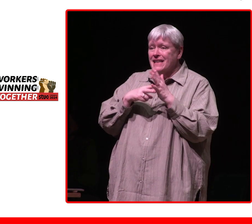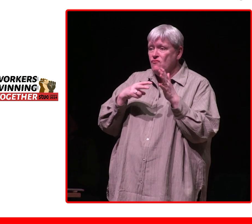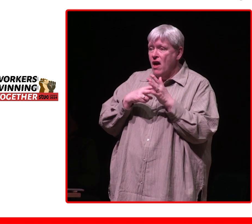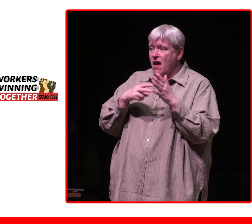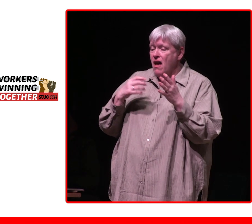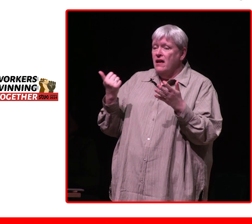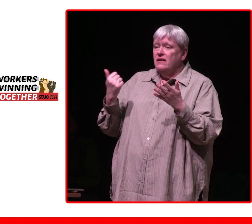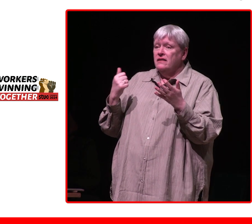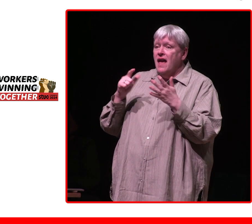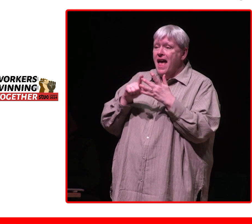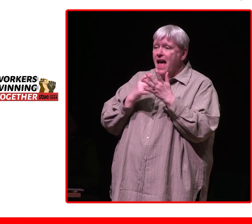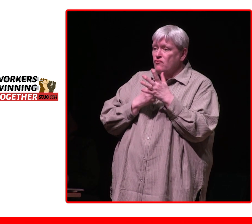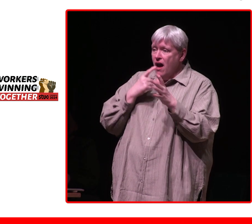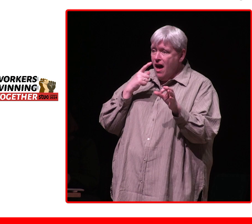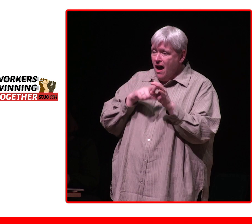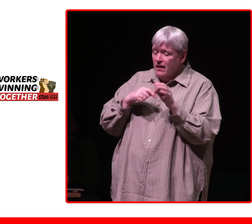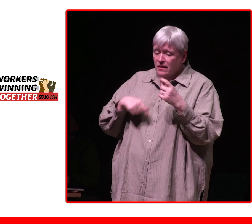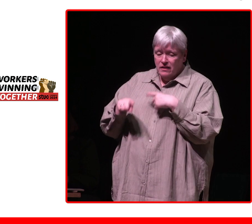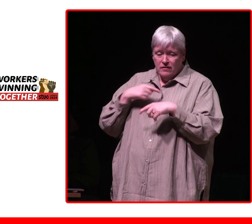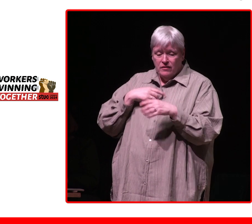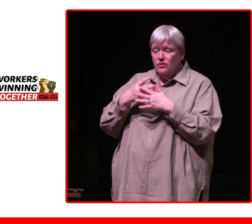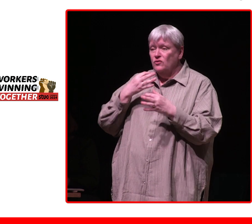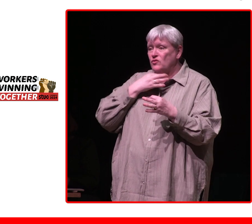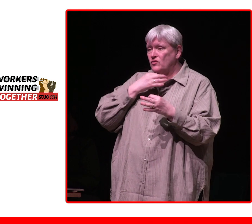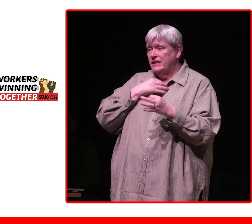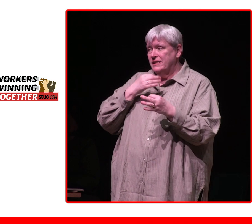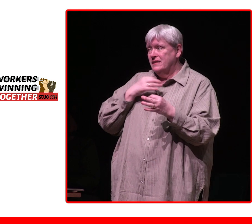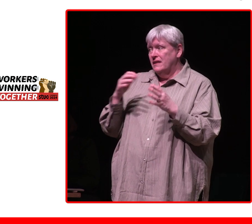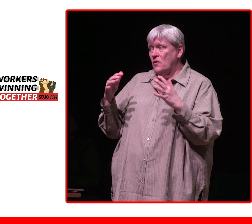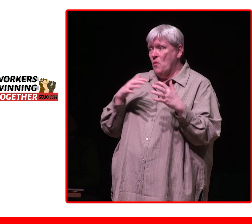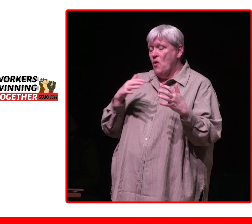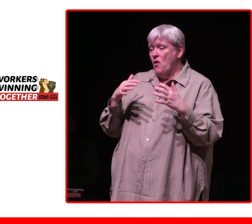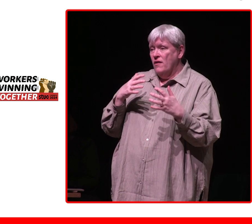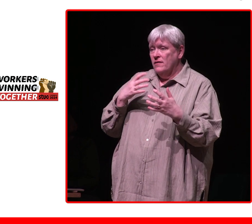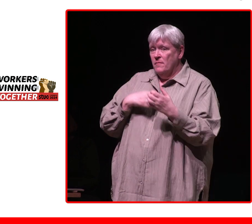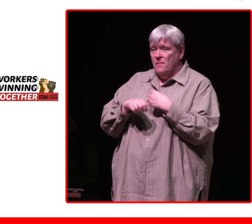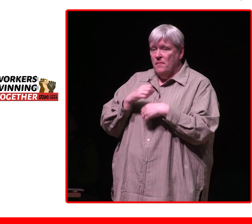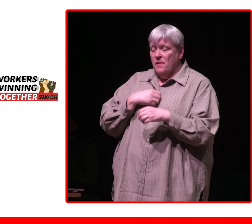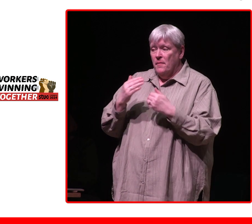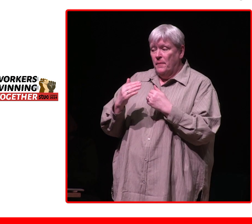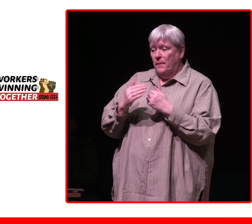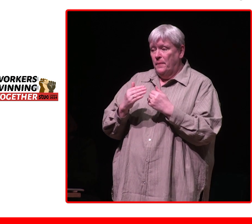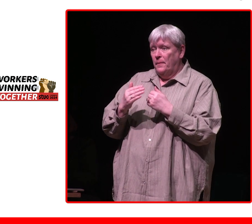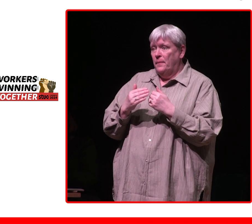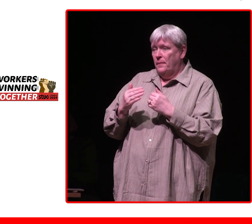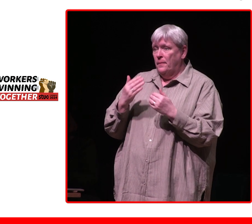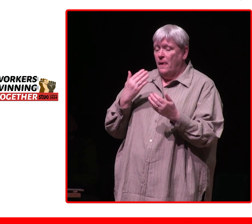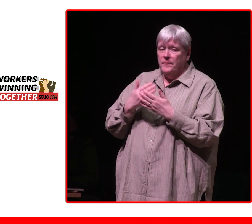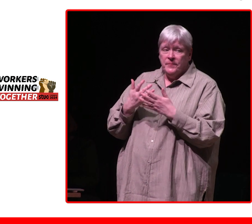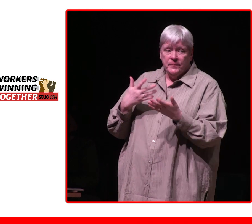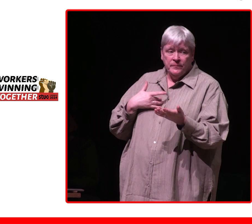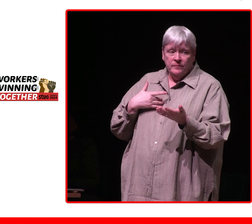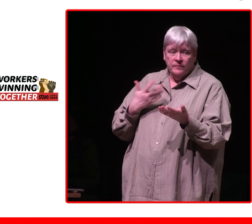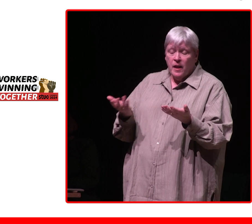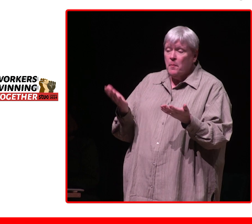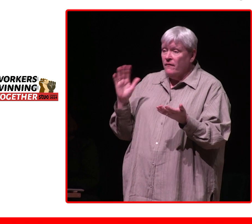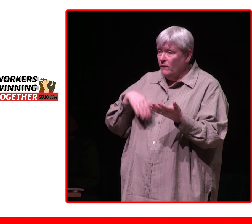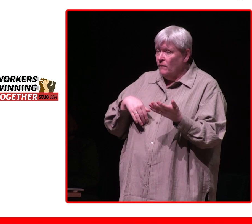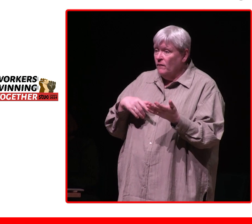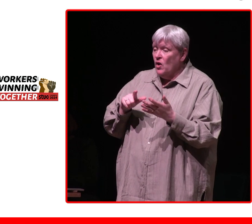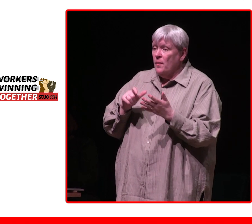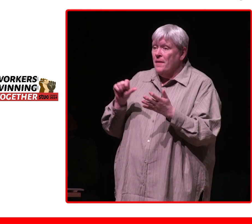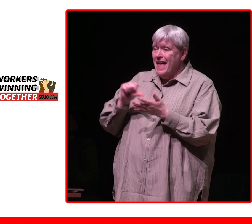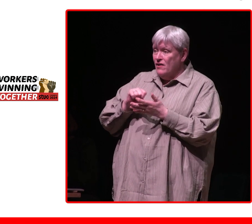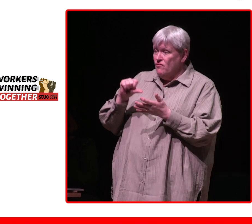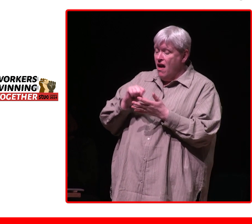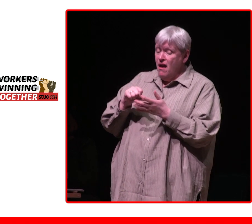war. In the last few days, that war has come closer. The Iranian drone and missile attack on Israel was a response